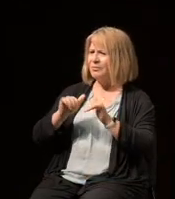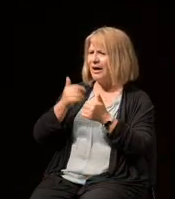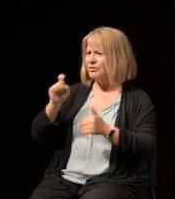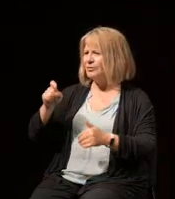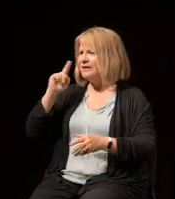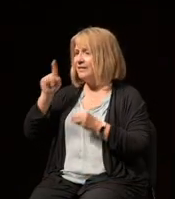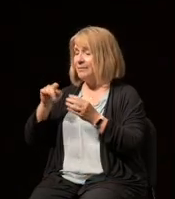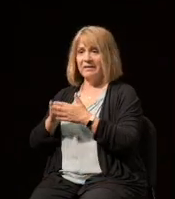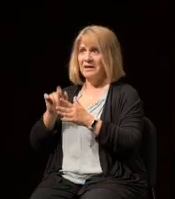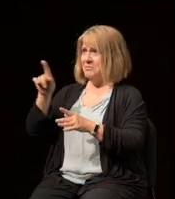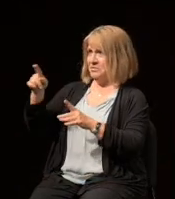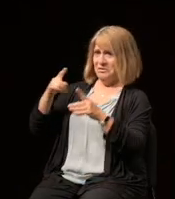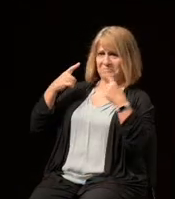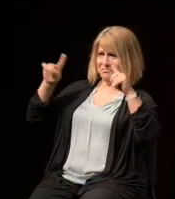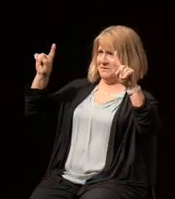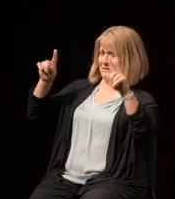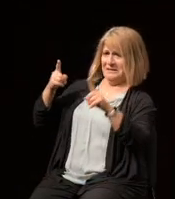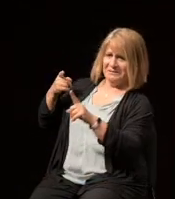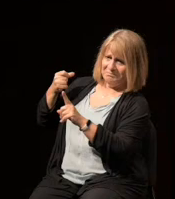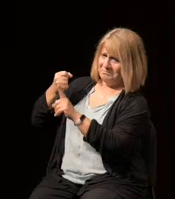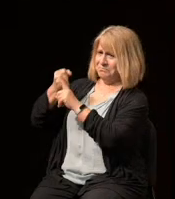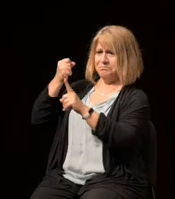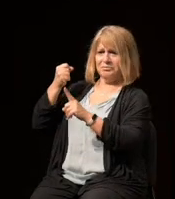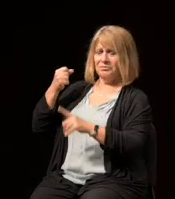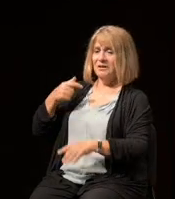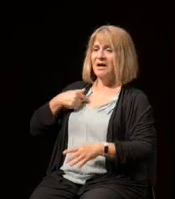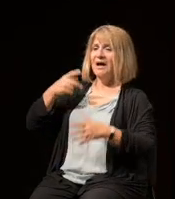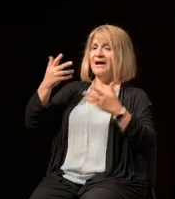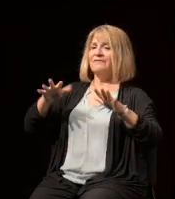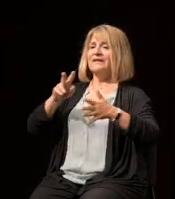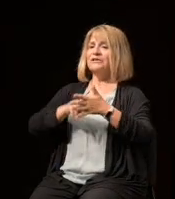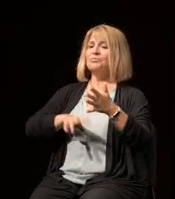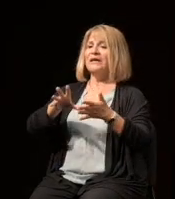you nailed it. You nailed it. I read the student equity plan.